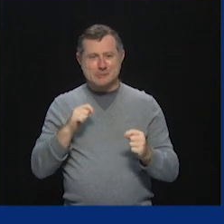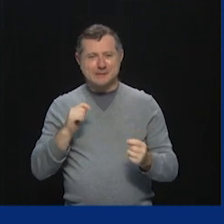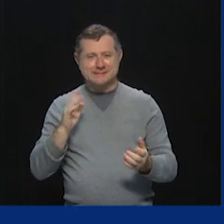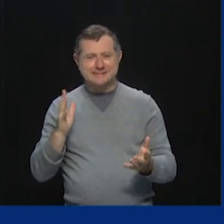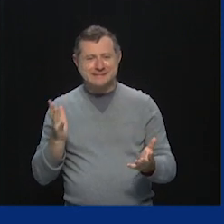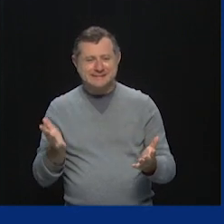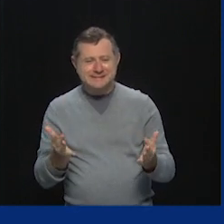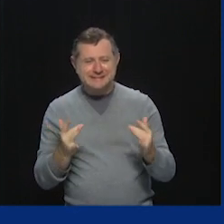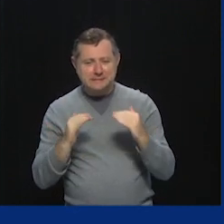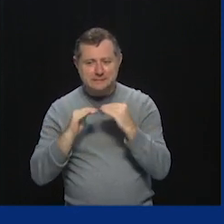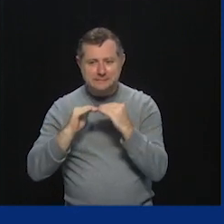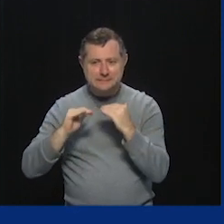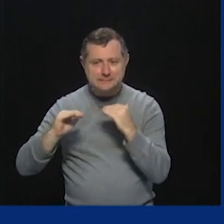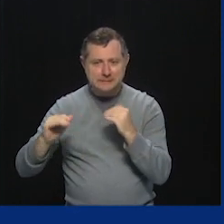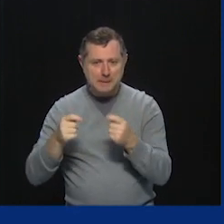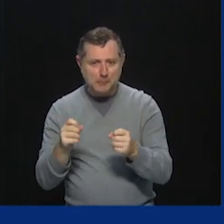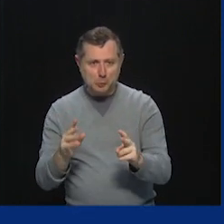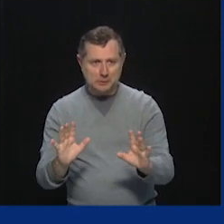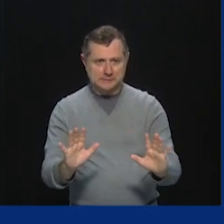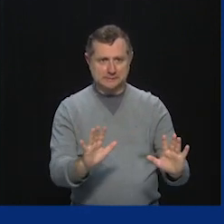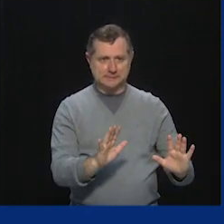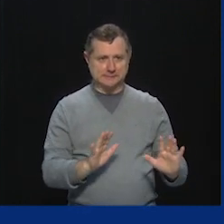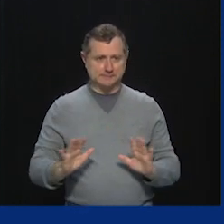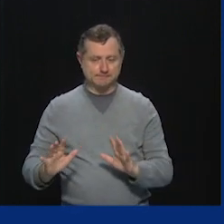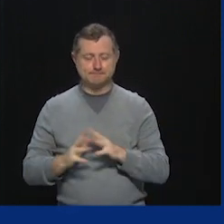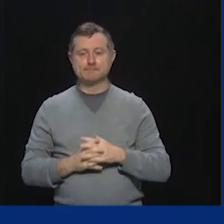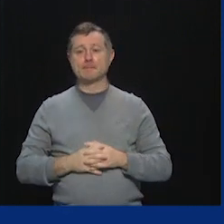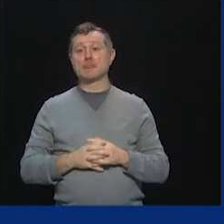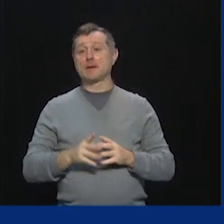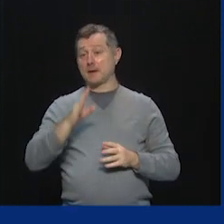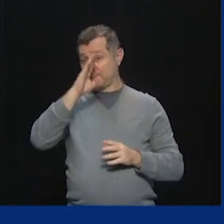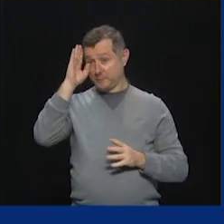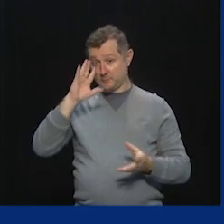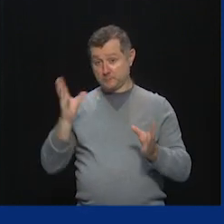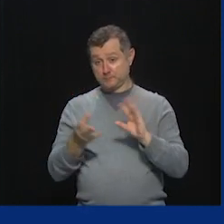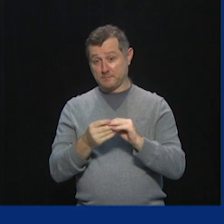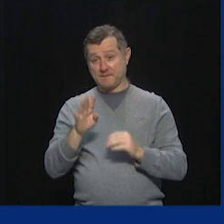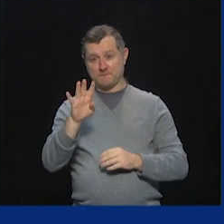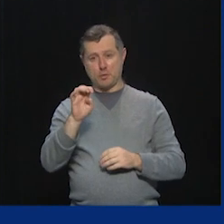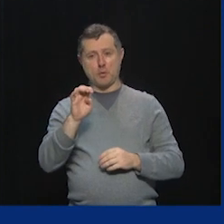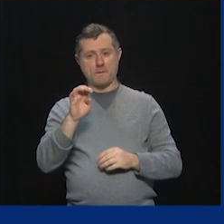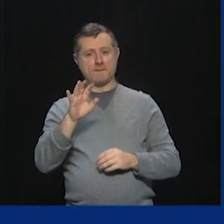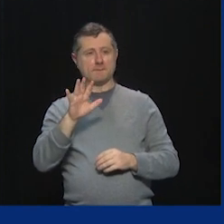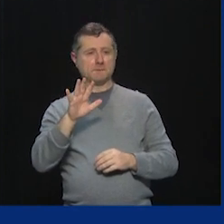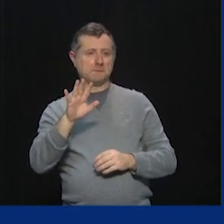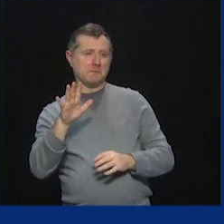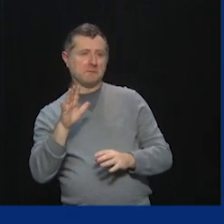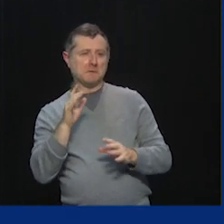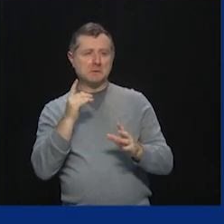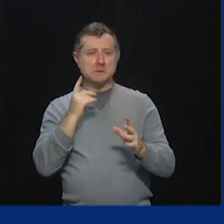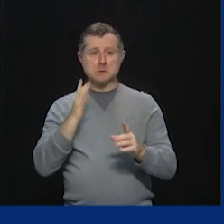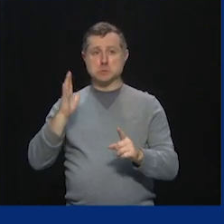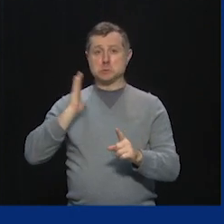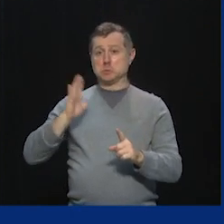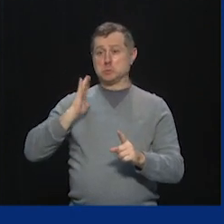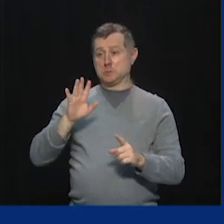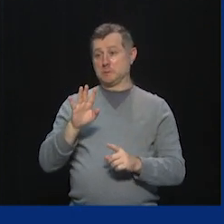Let's see, hospitalizations overall 445 back then. Now we have daily